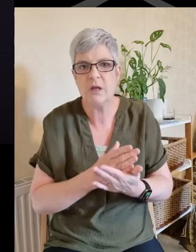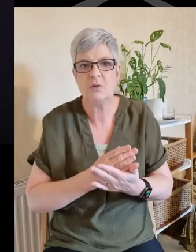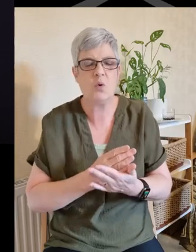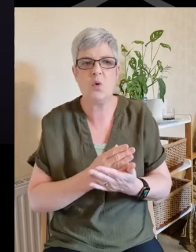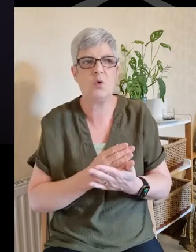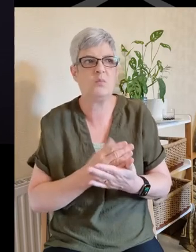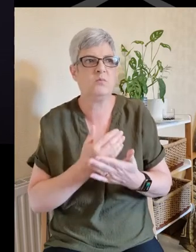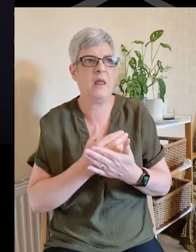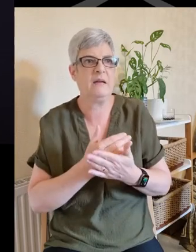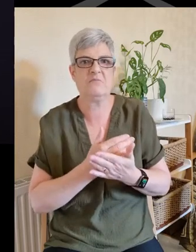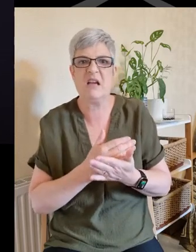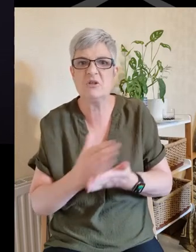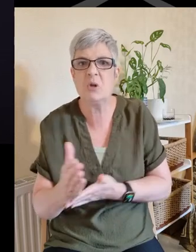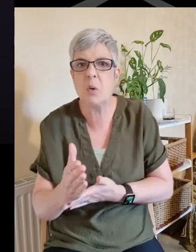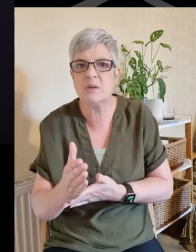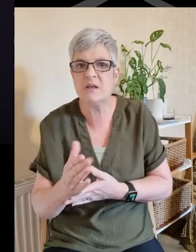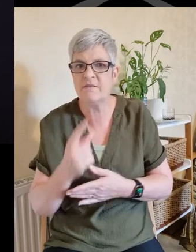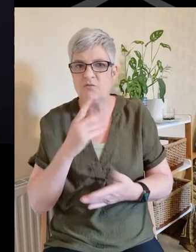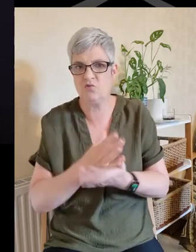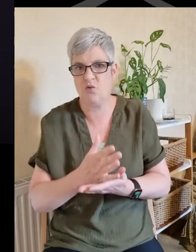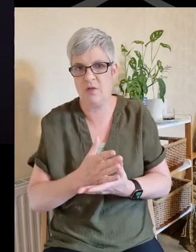truth.